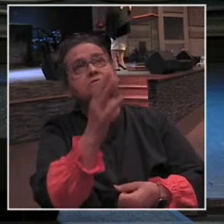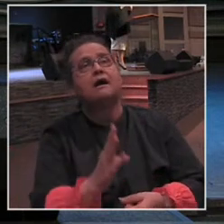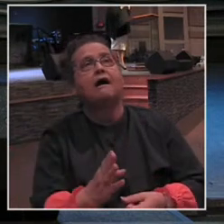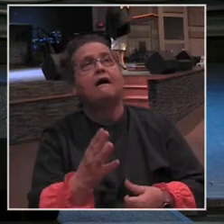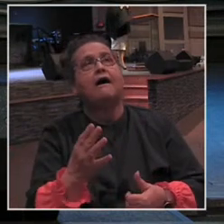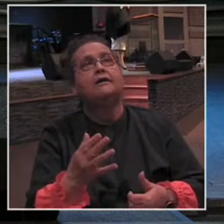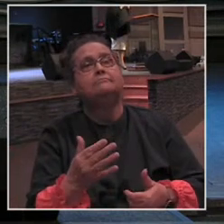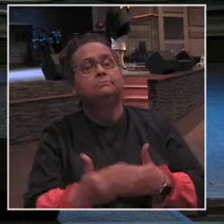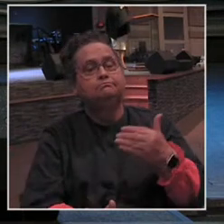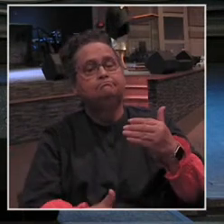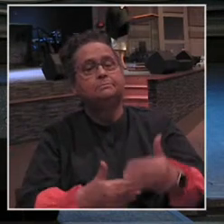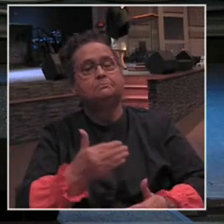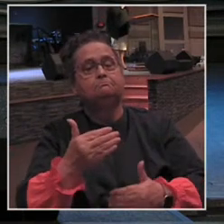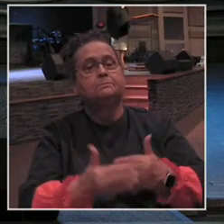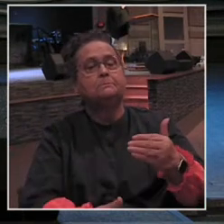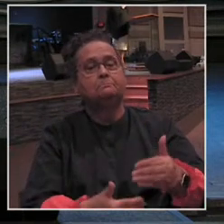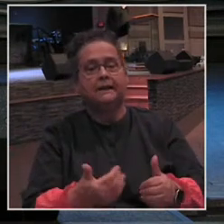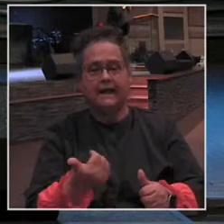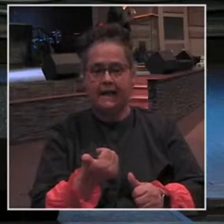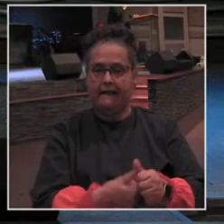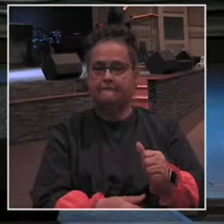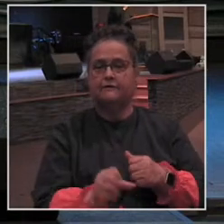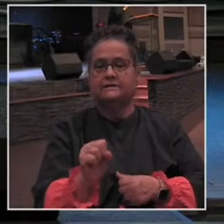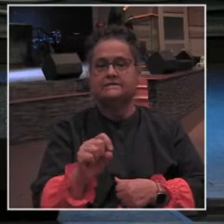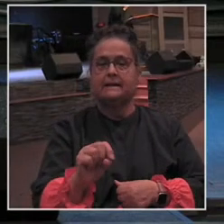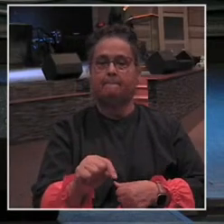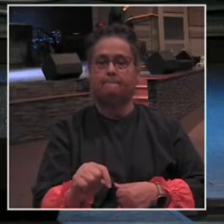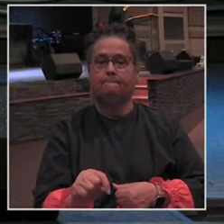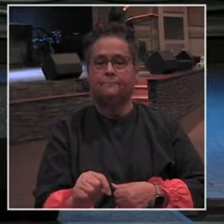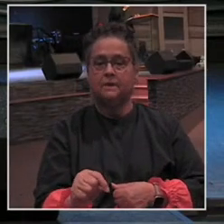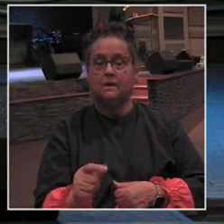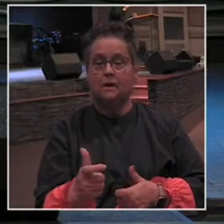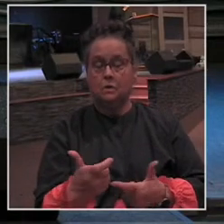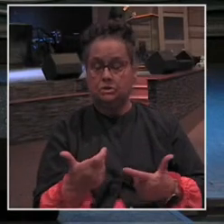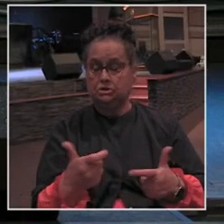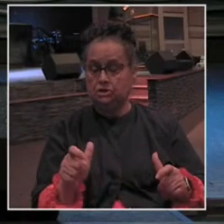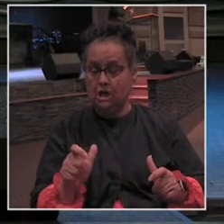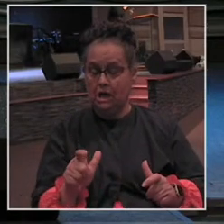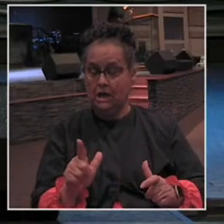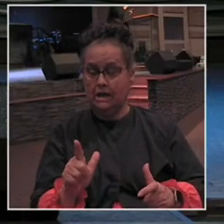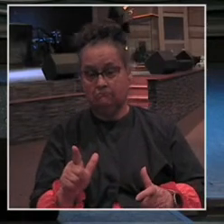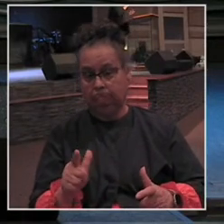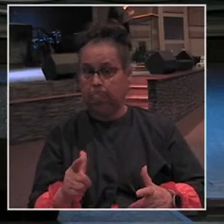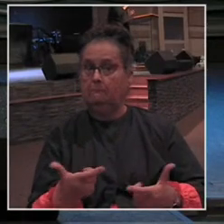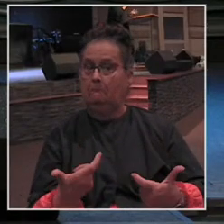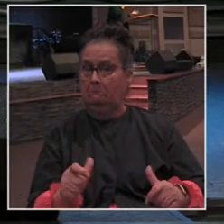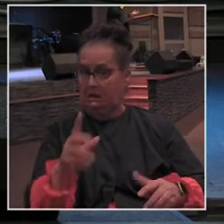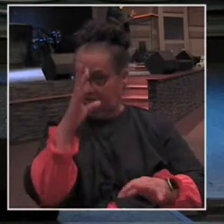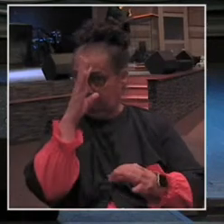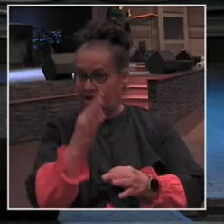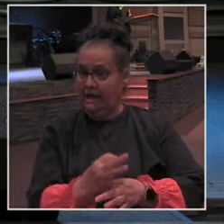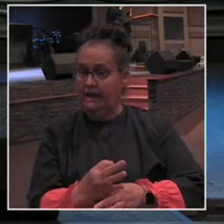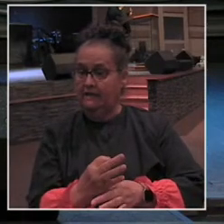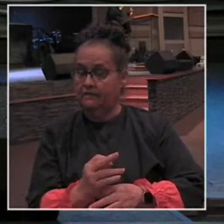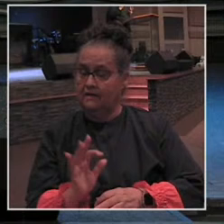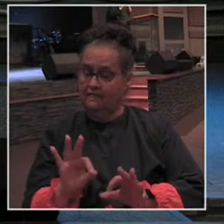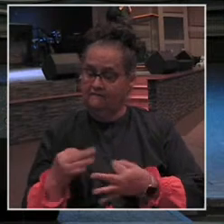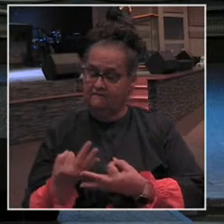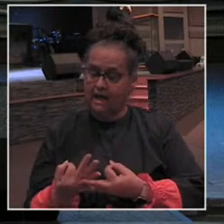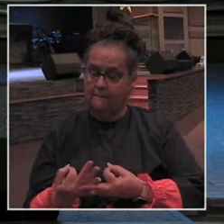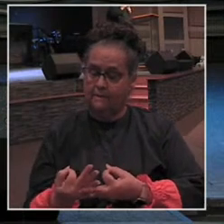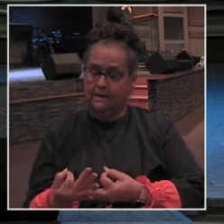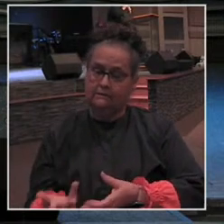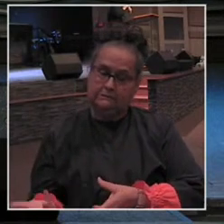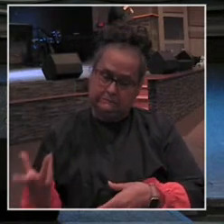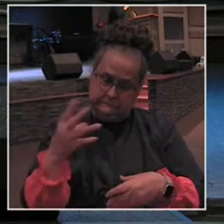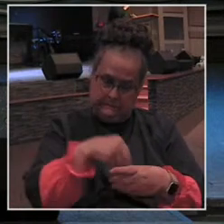step of that decision. With a giant leap of faith, Noah and his family got into the boat, along with the additional animals God